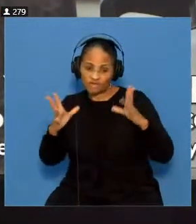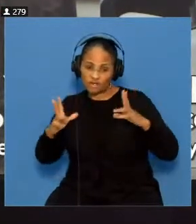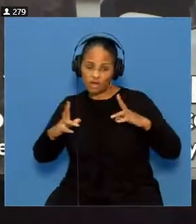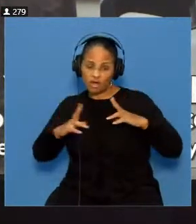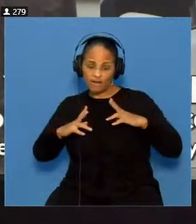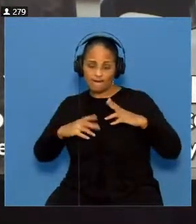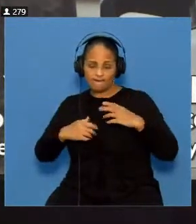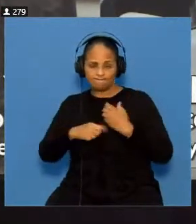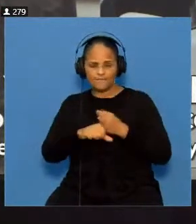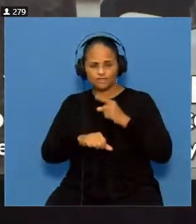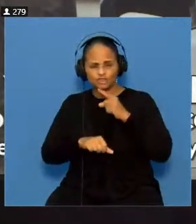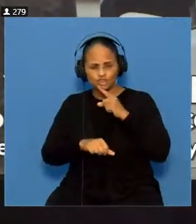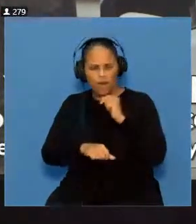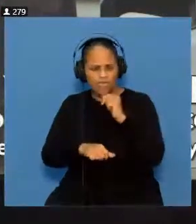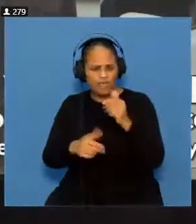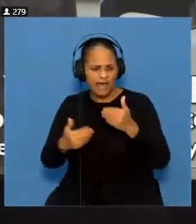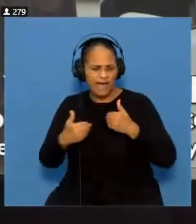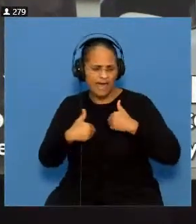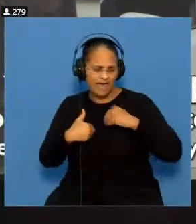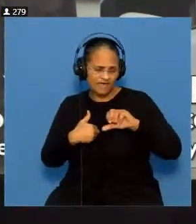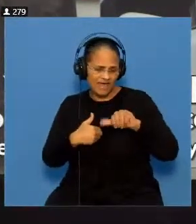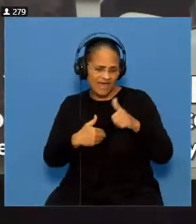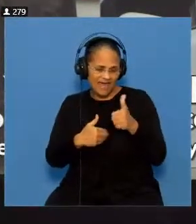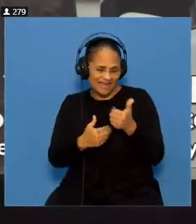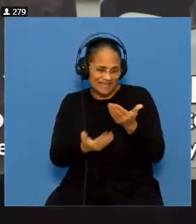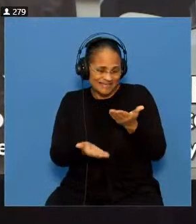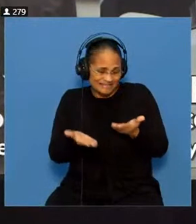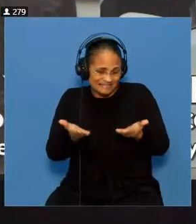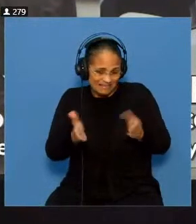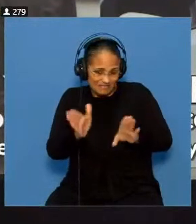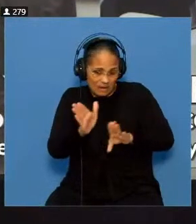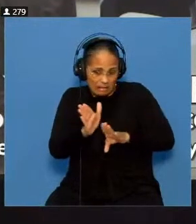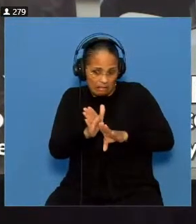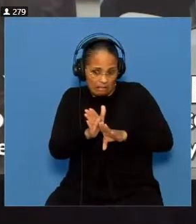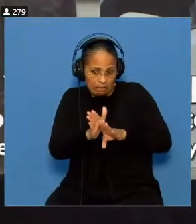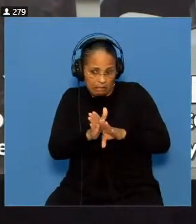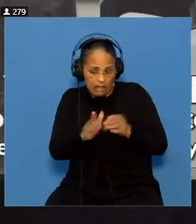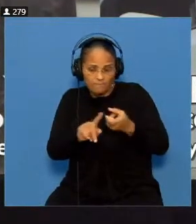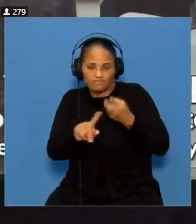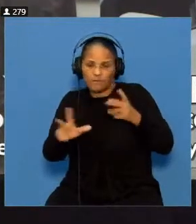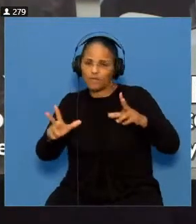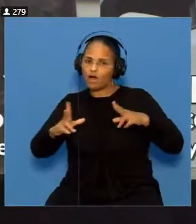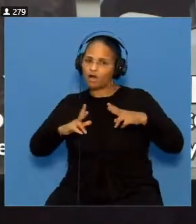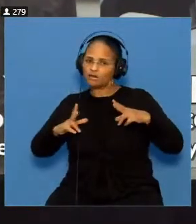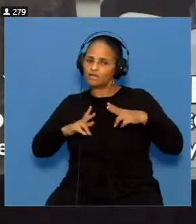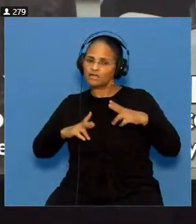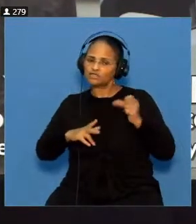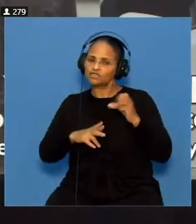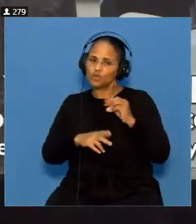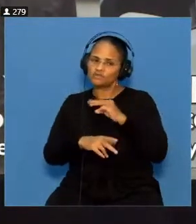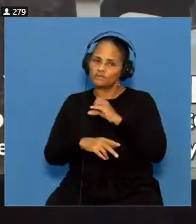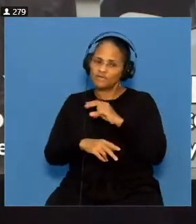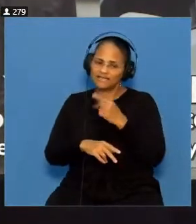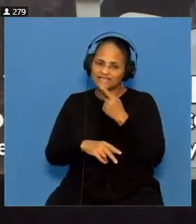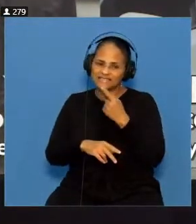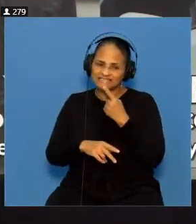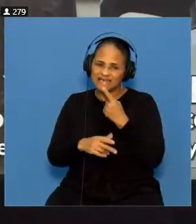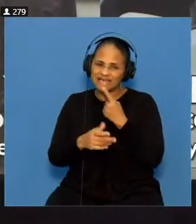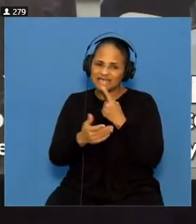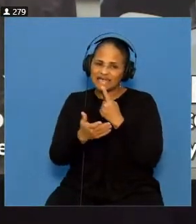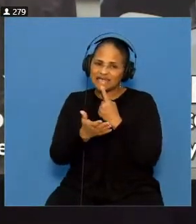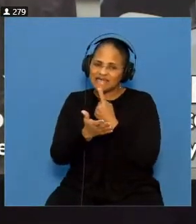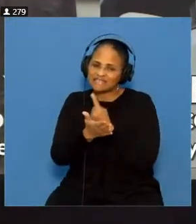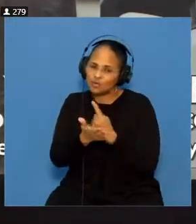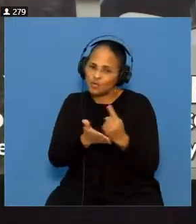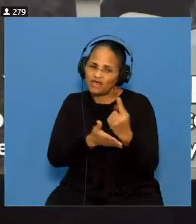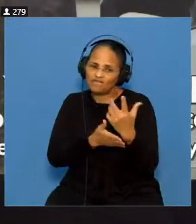we are not having any type of surge which may come from the holiday. As the minister had said, I think that it's week 53,